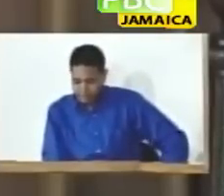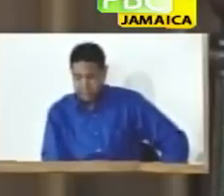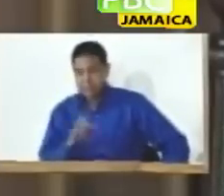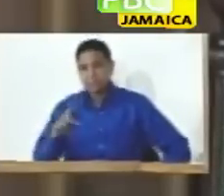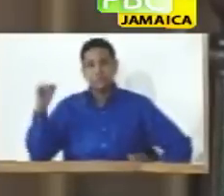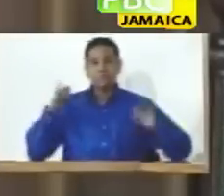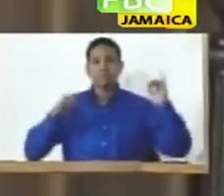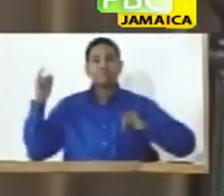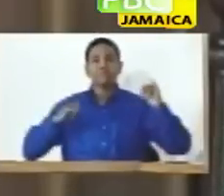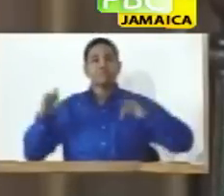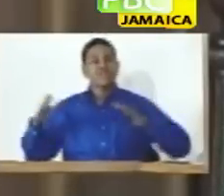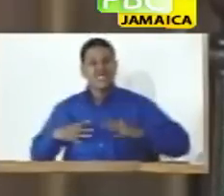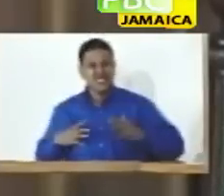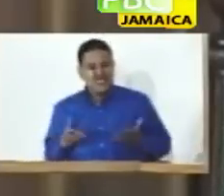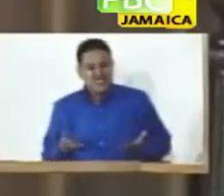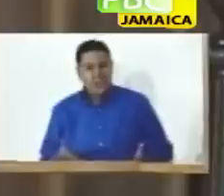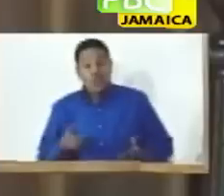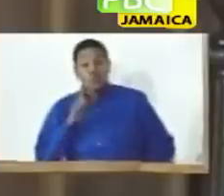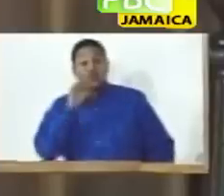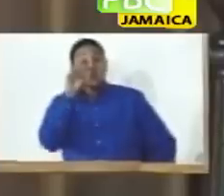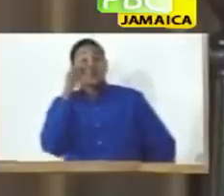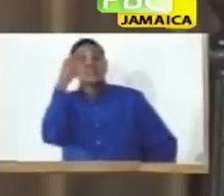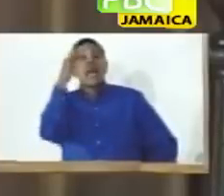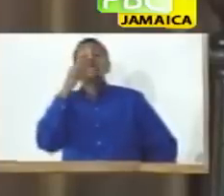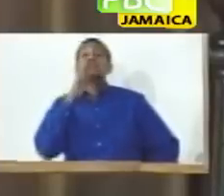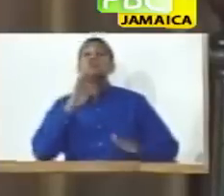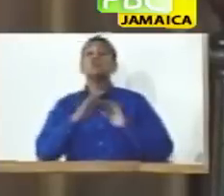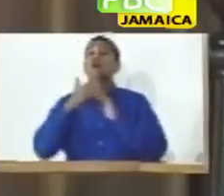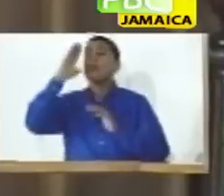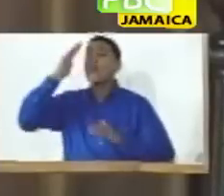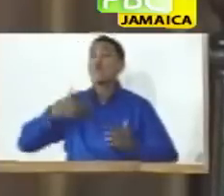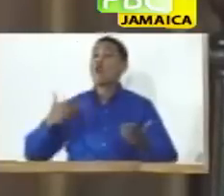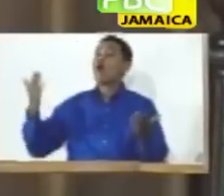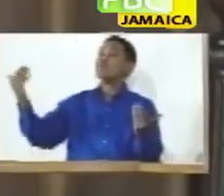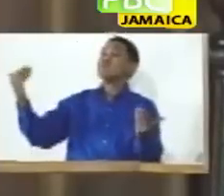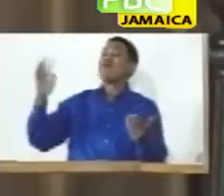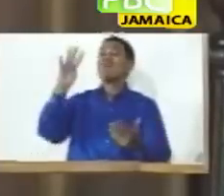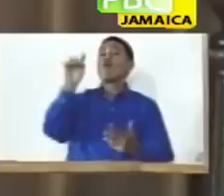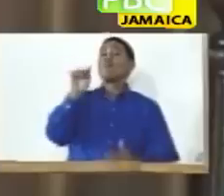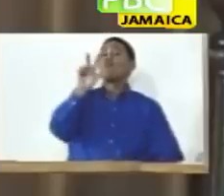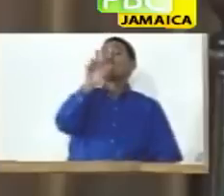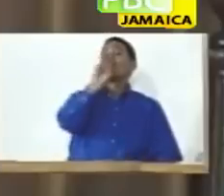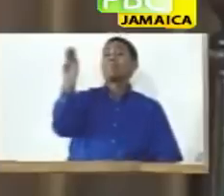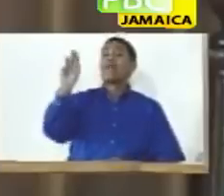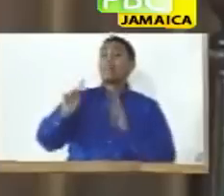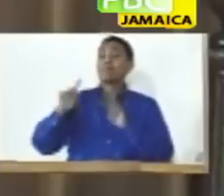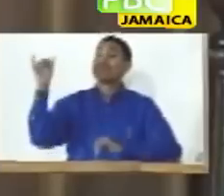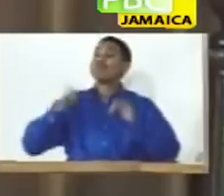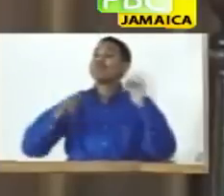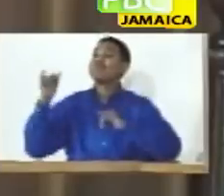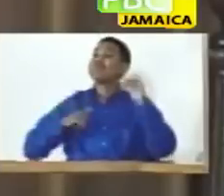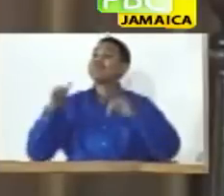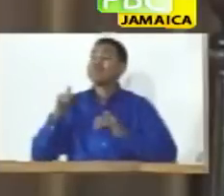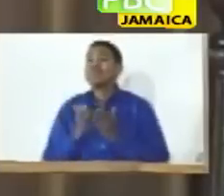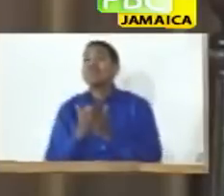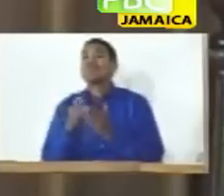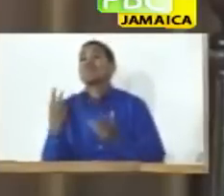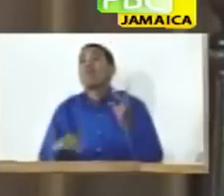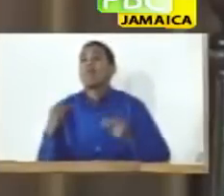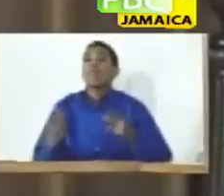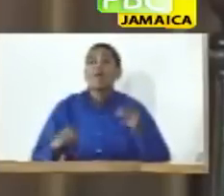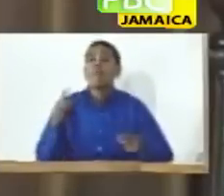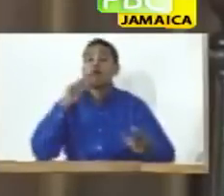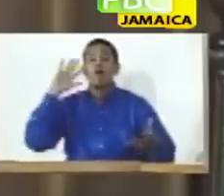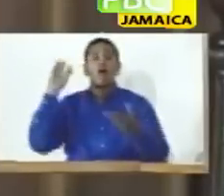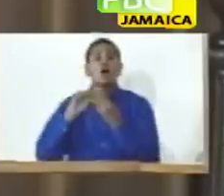In 2019, Jamaica welcomed 4.3 million visitors, which made up of